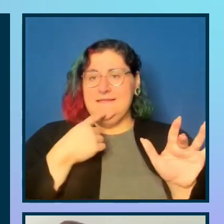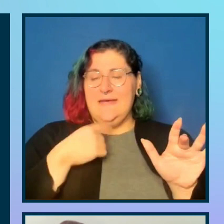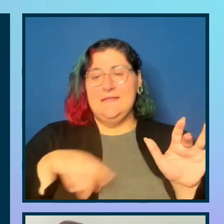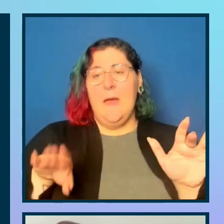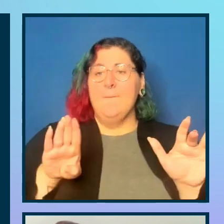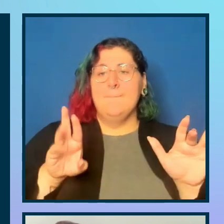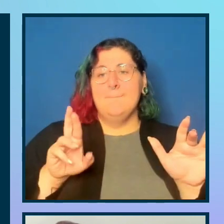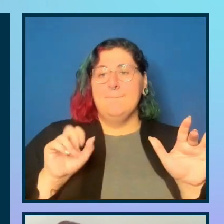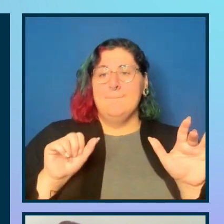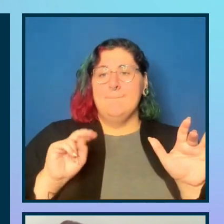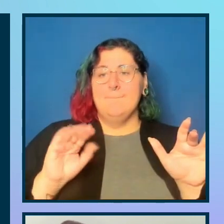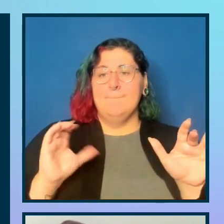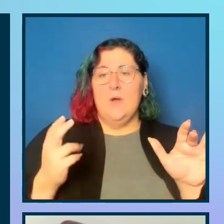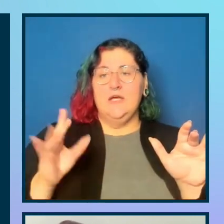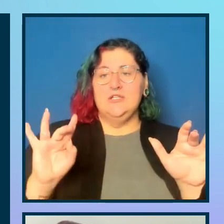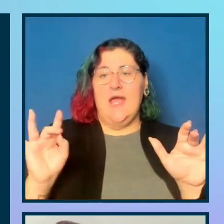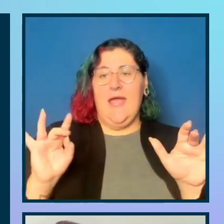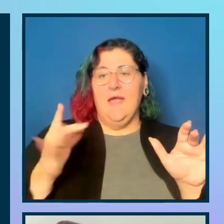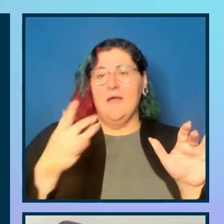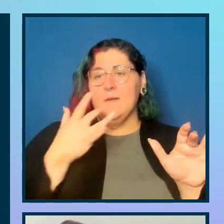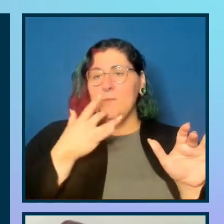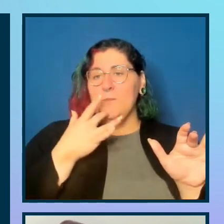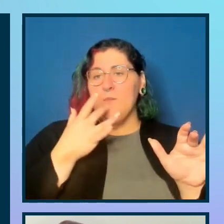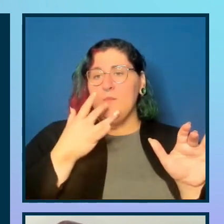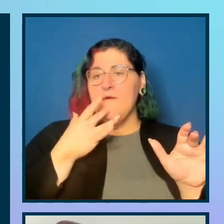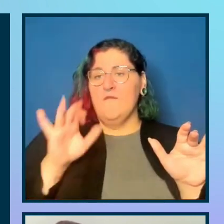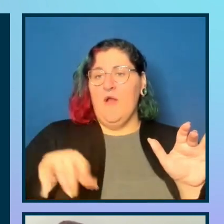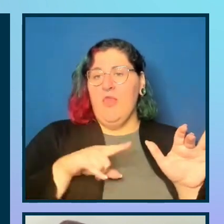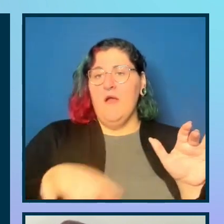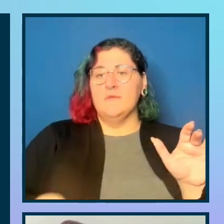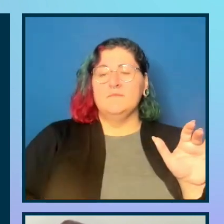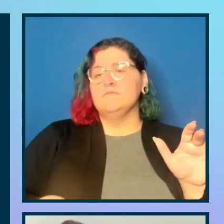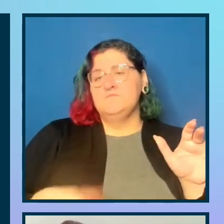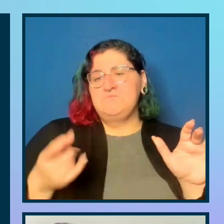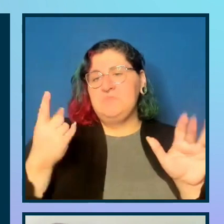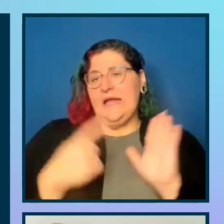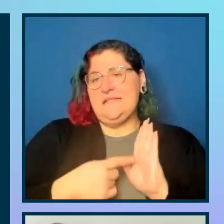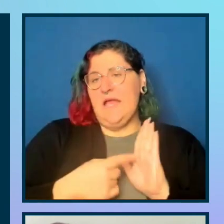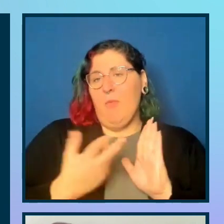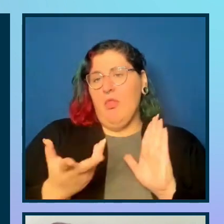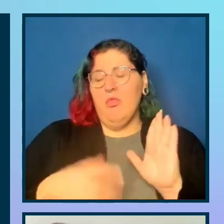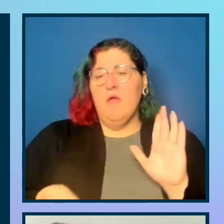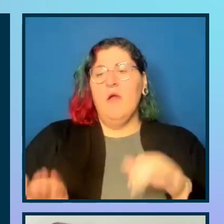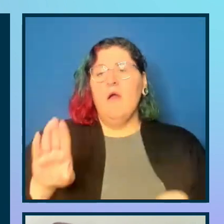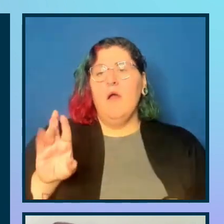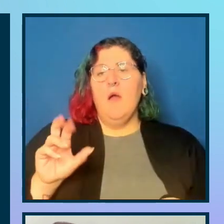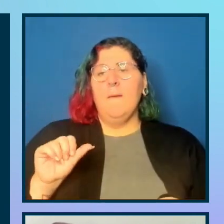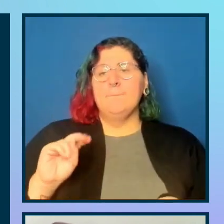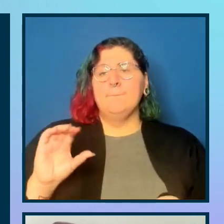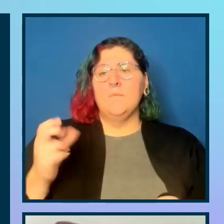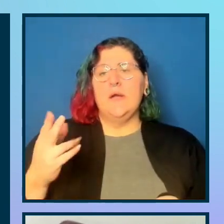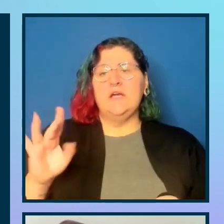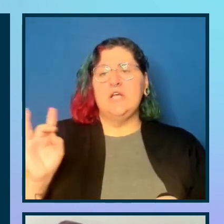of one branch, one project, the actively or the selected branch. In this case, the branch 8 is preferred. It has a focusable